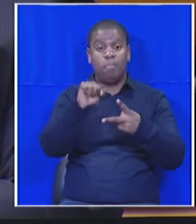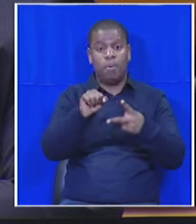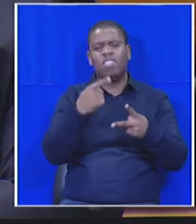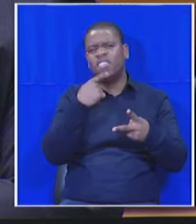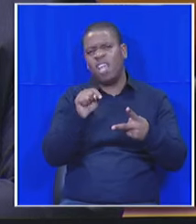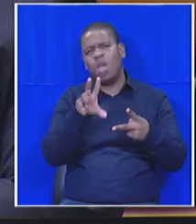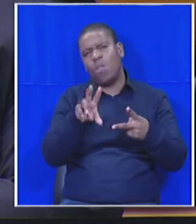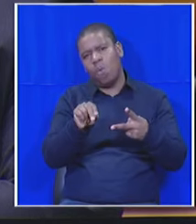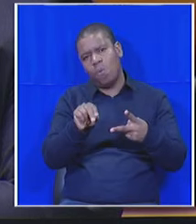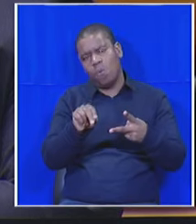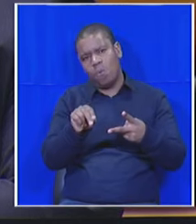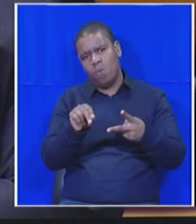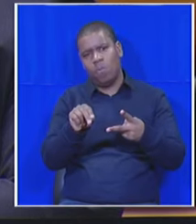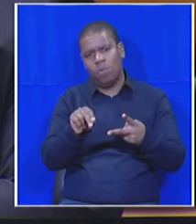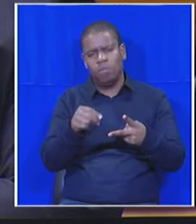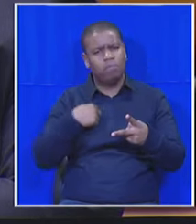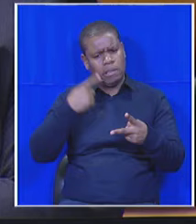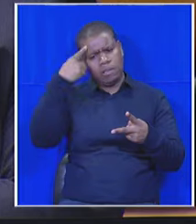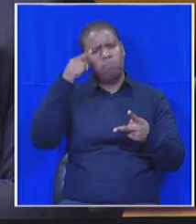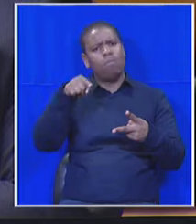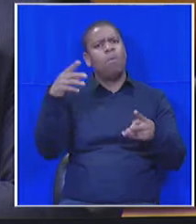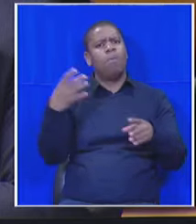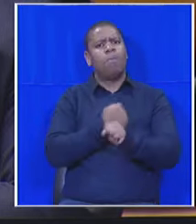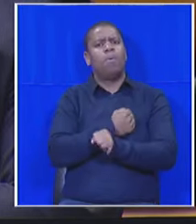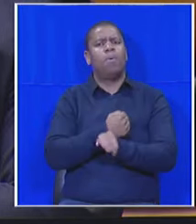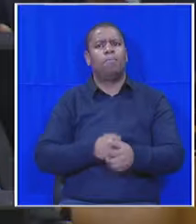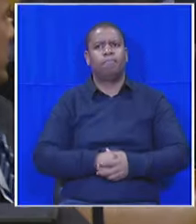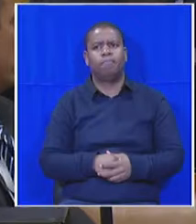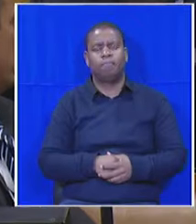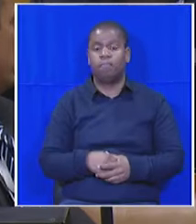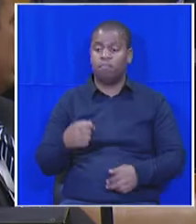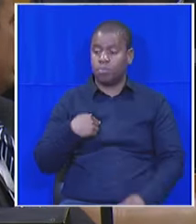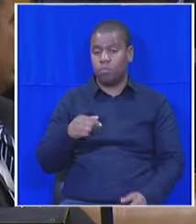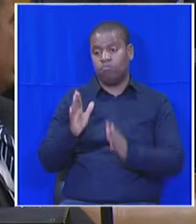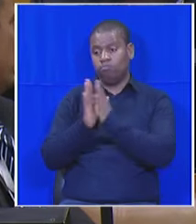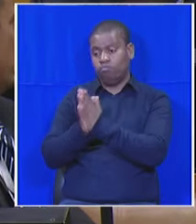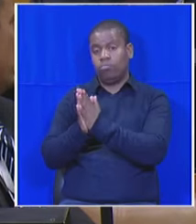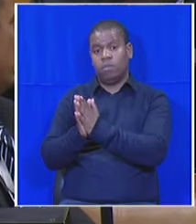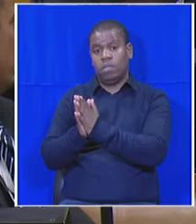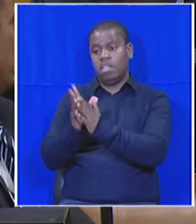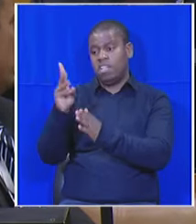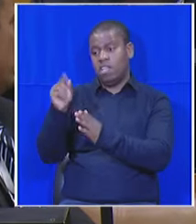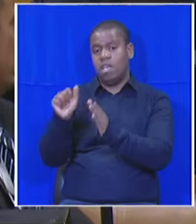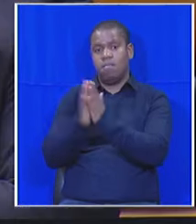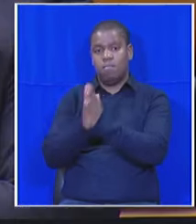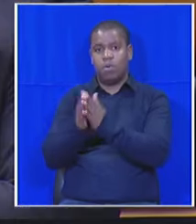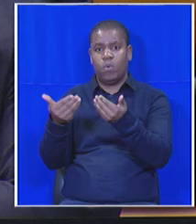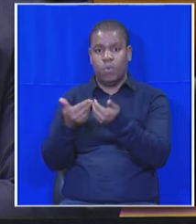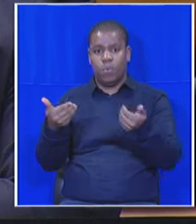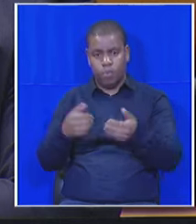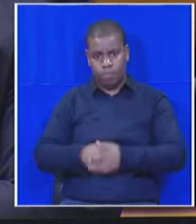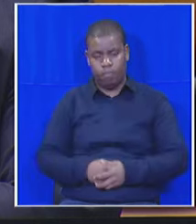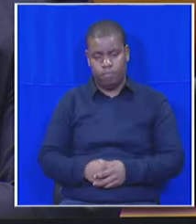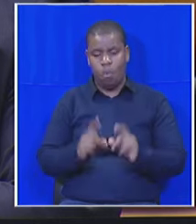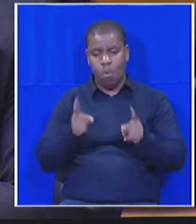no. I think the ayes have it. Chair, the DA calls for division. Thank you.